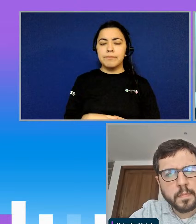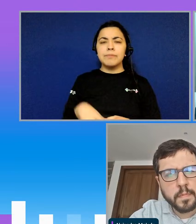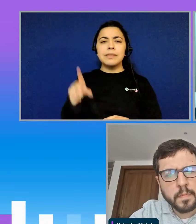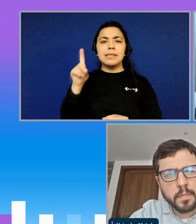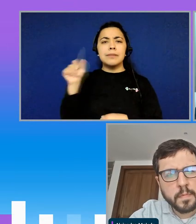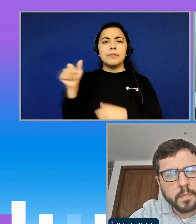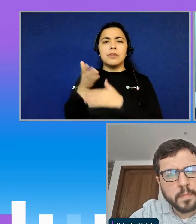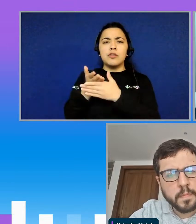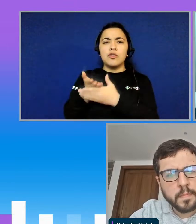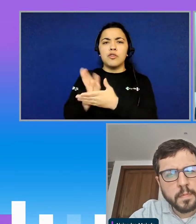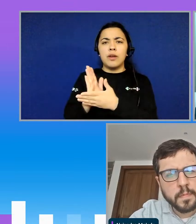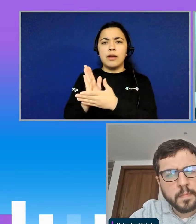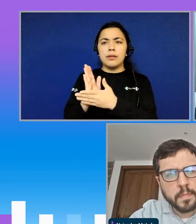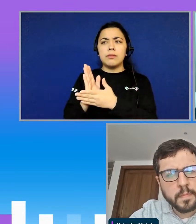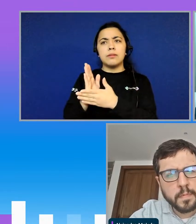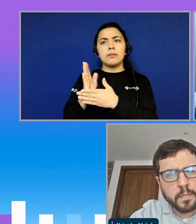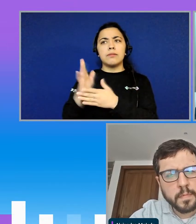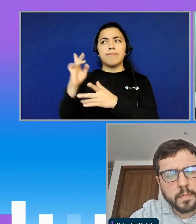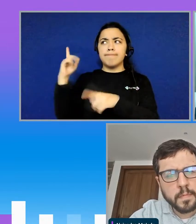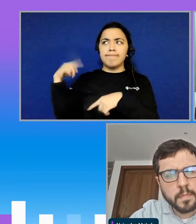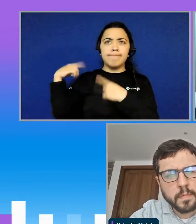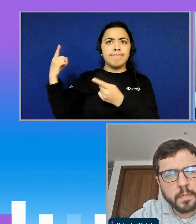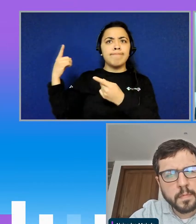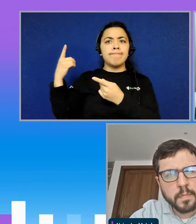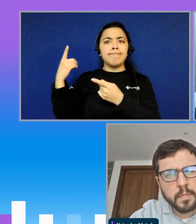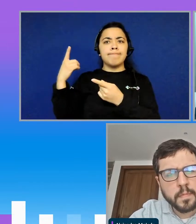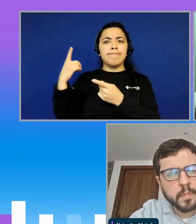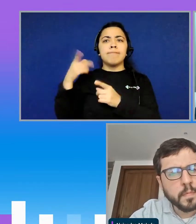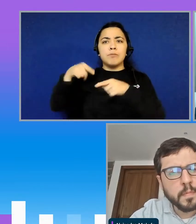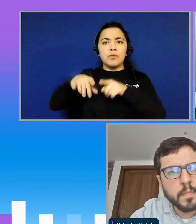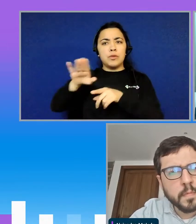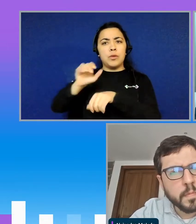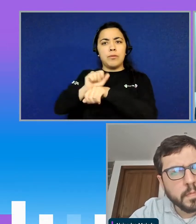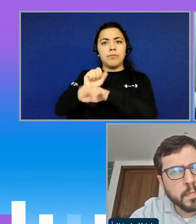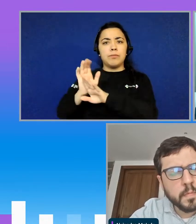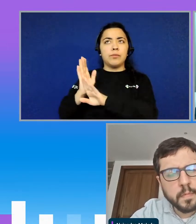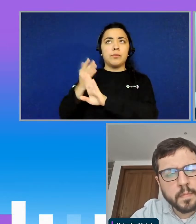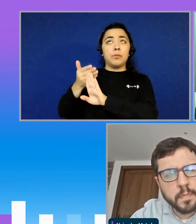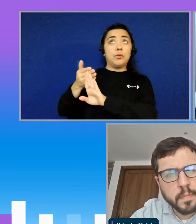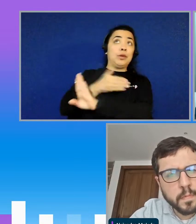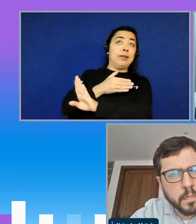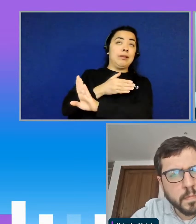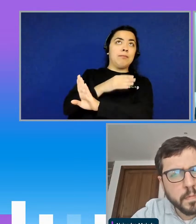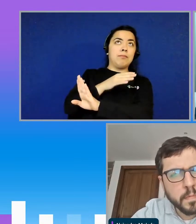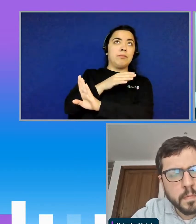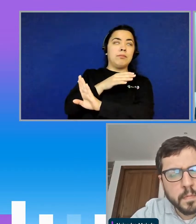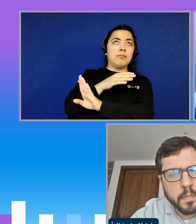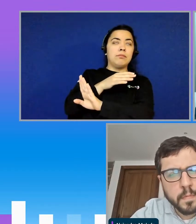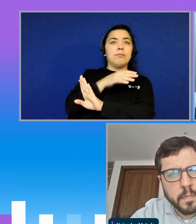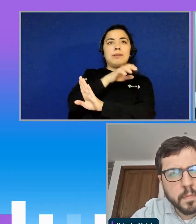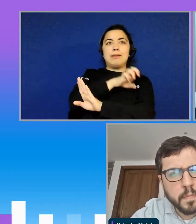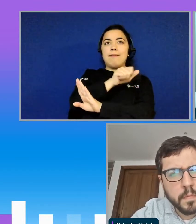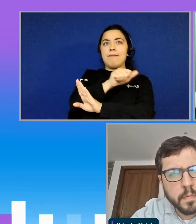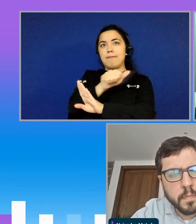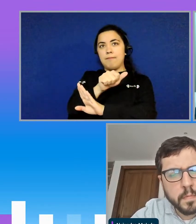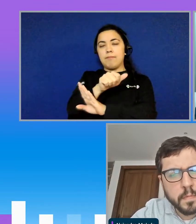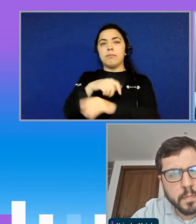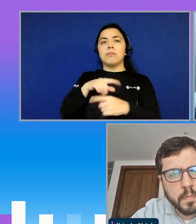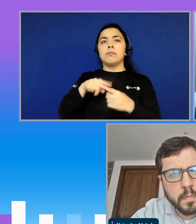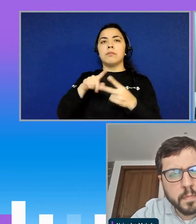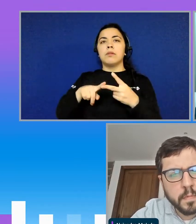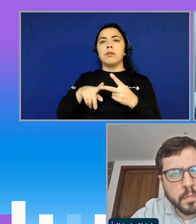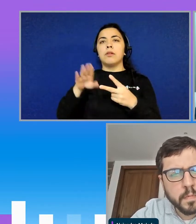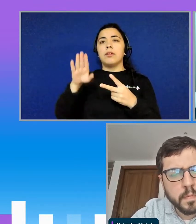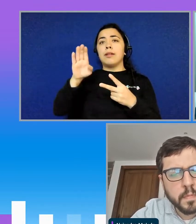rights in Europe pre-EAA? And what was your European Disability Forum role in getting